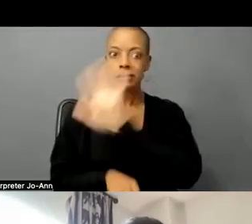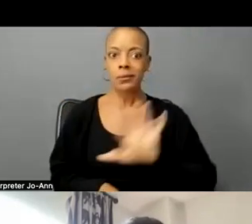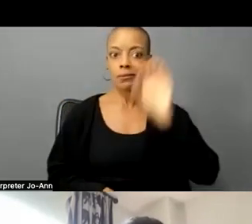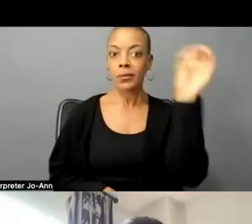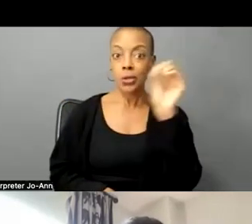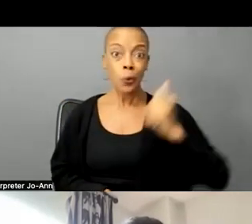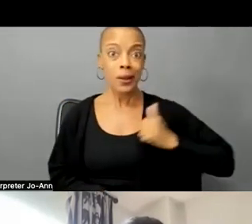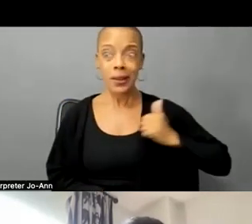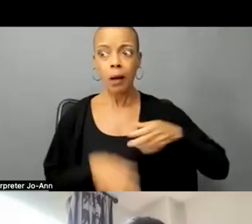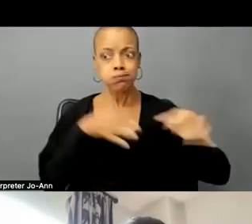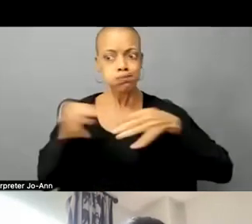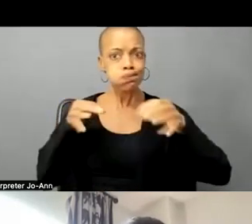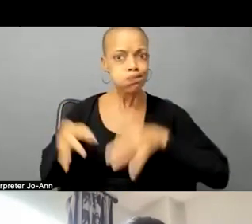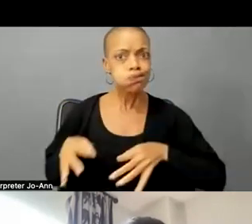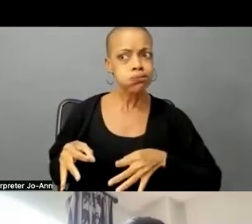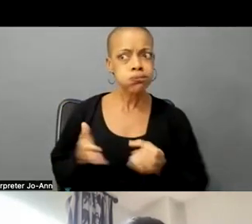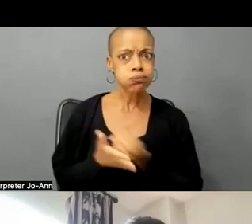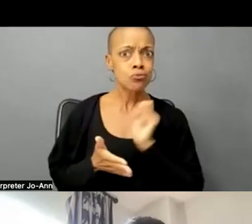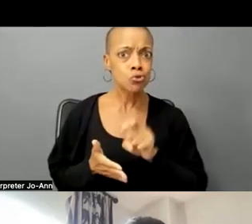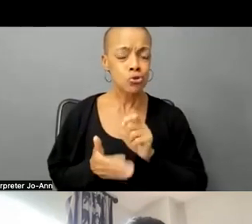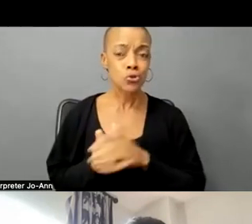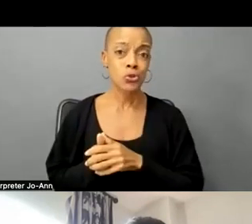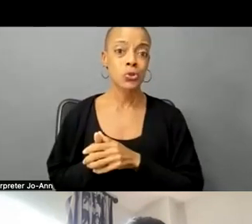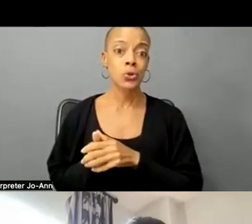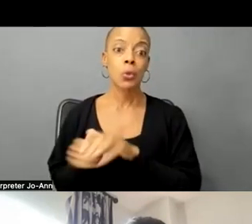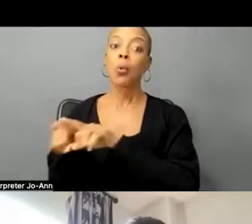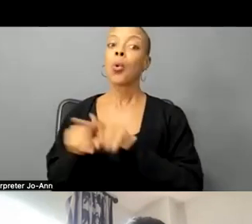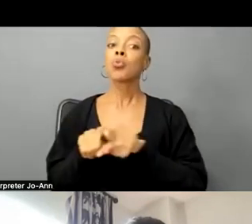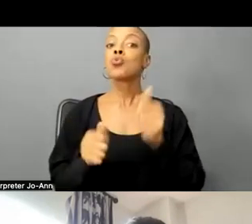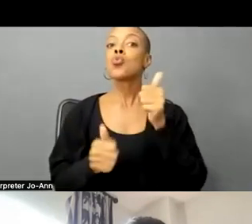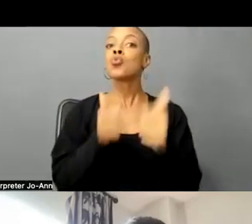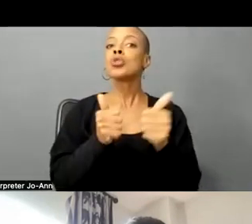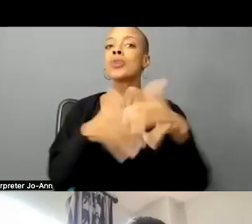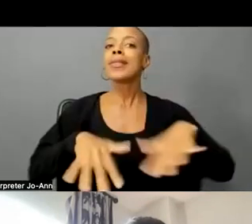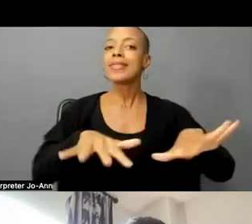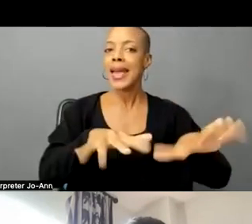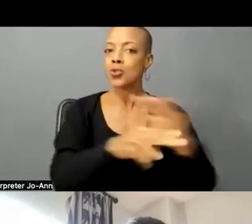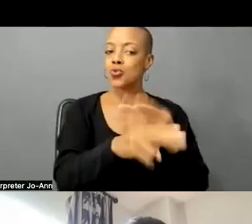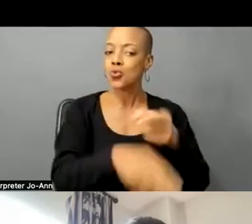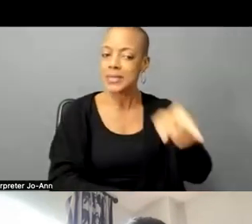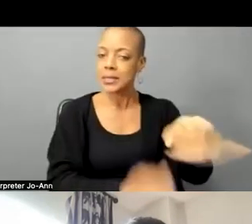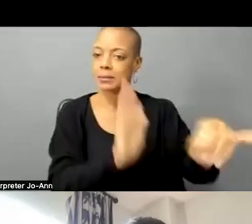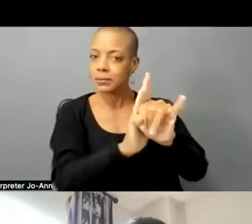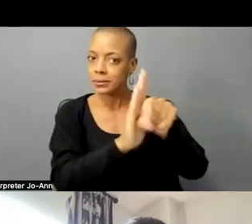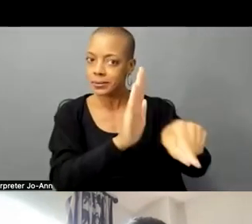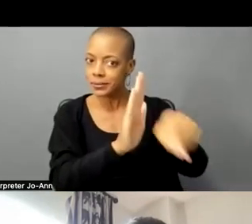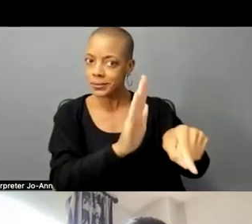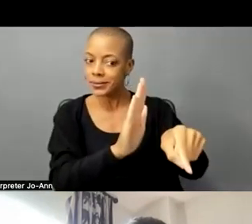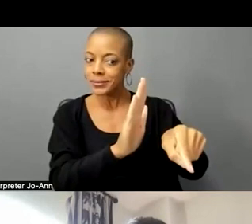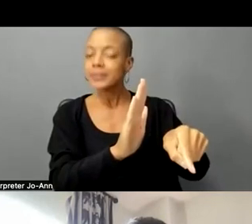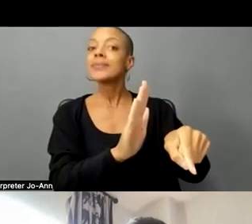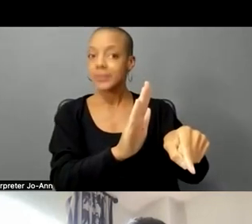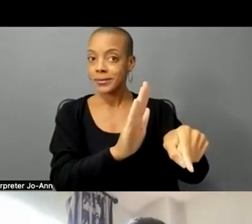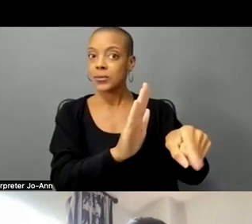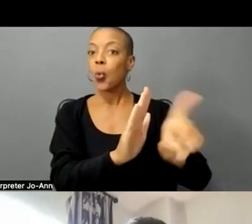think that it should also be said which land is being used for cultivation, where the land was